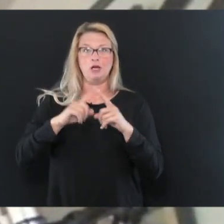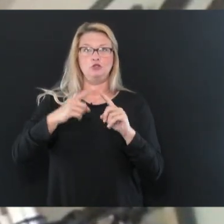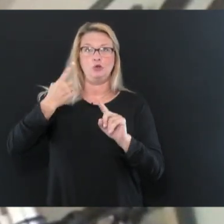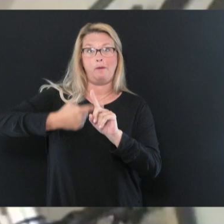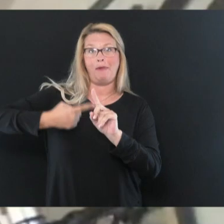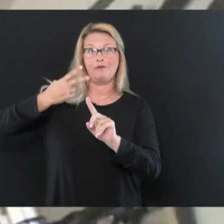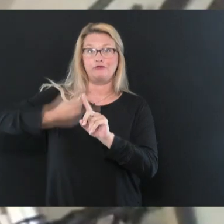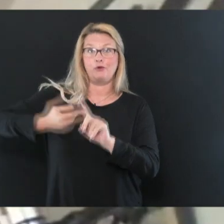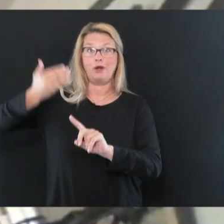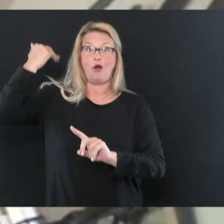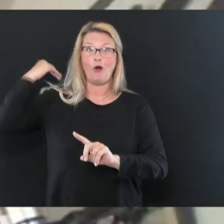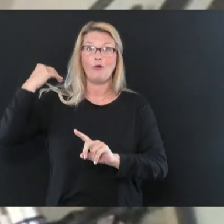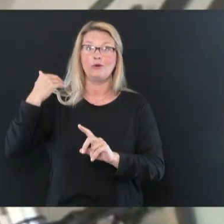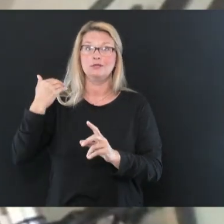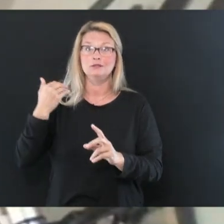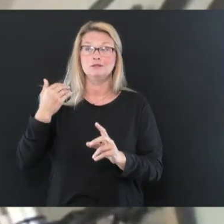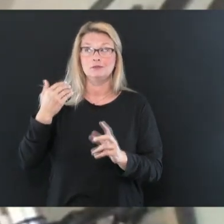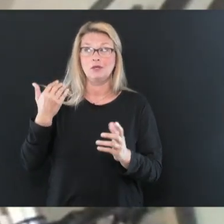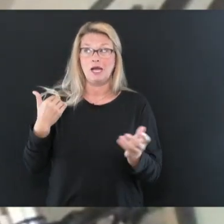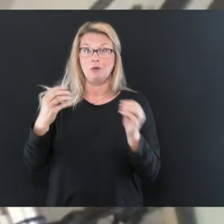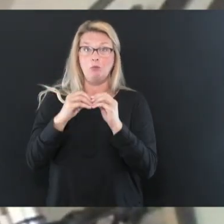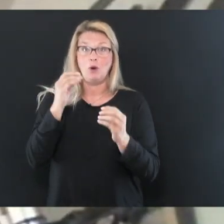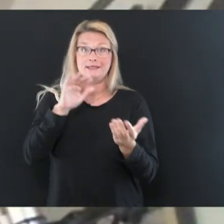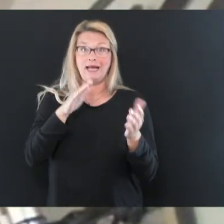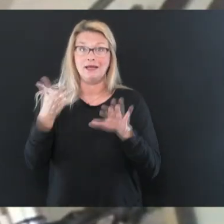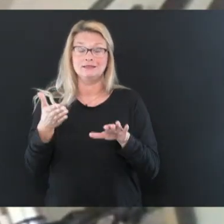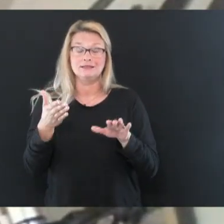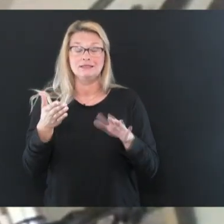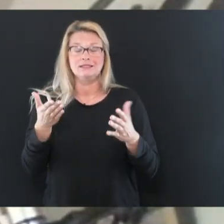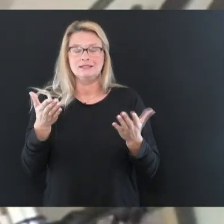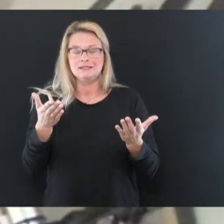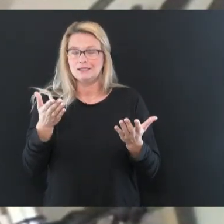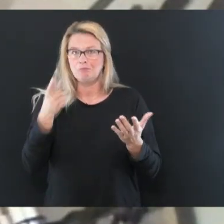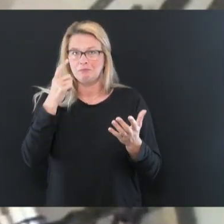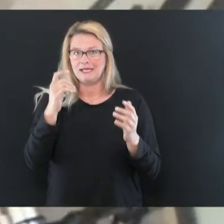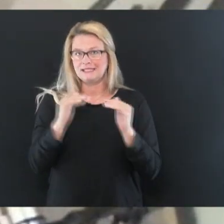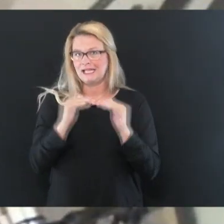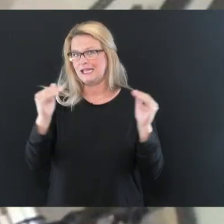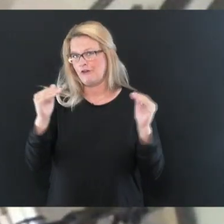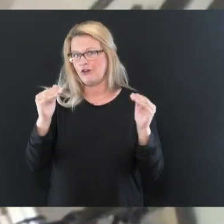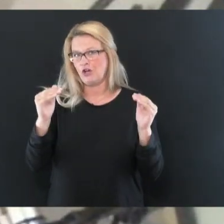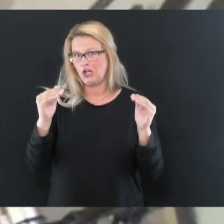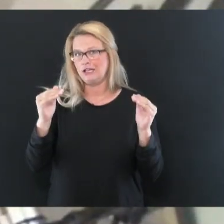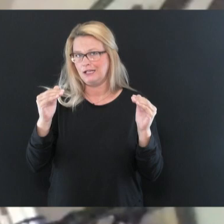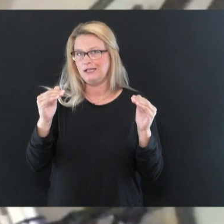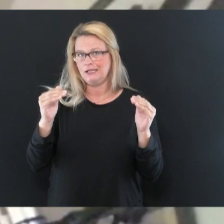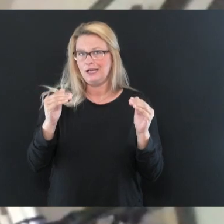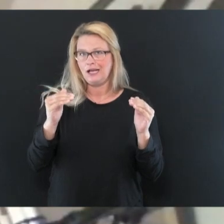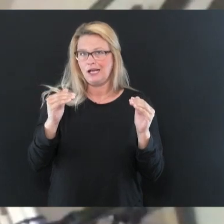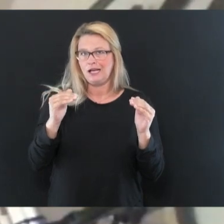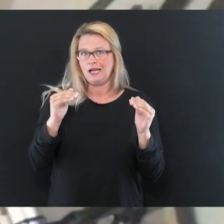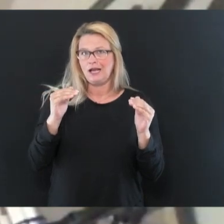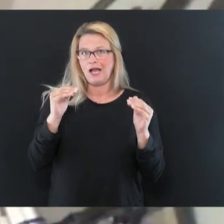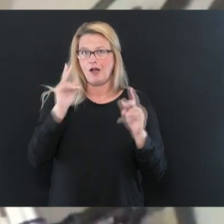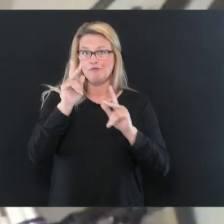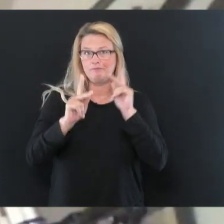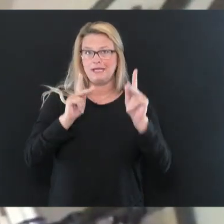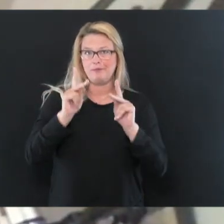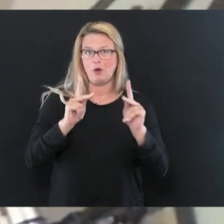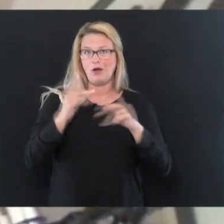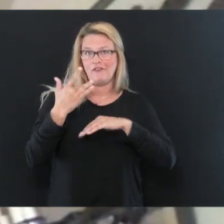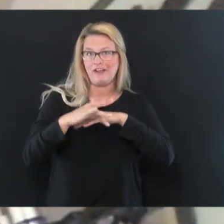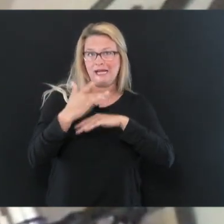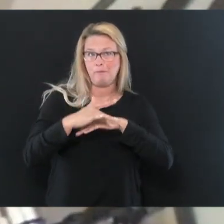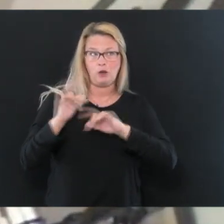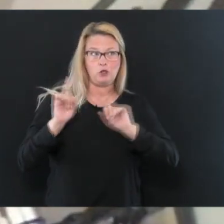have probably been certain deaths, but because of the level of therapeutics that are making it into the state and to our